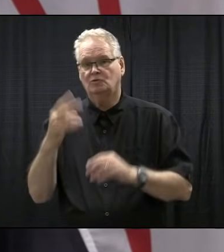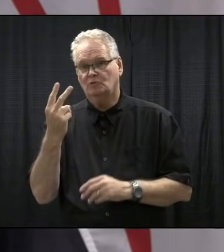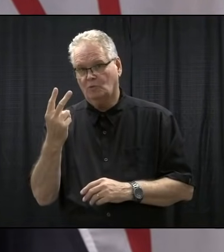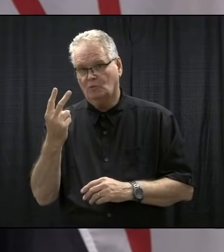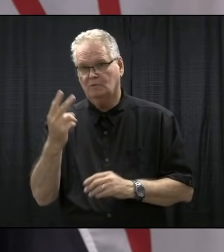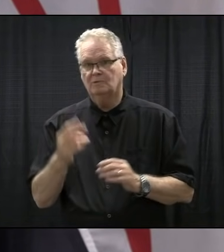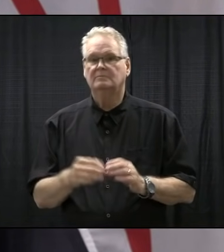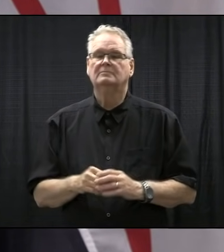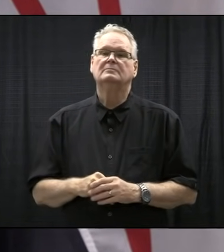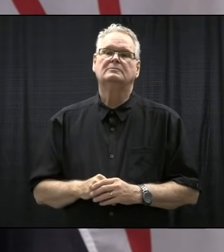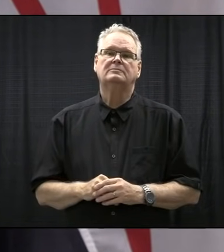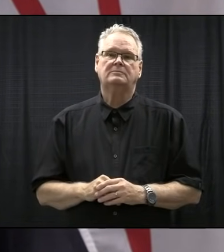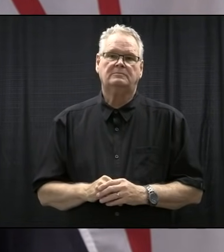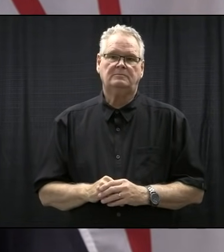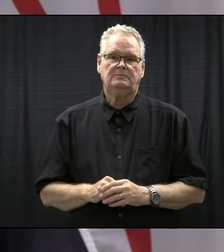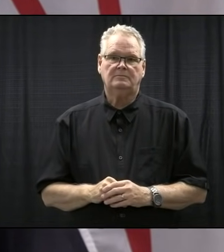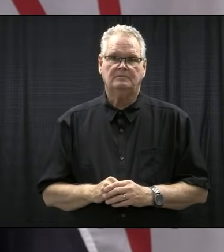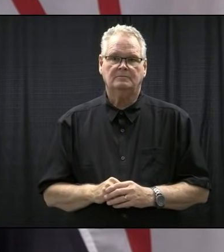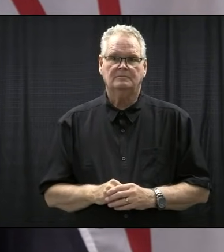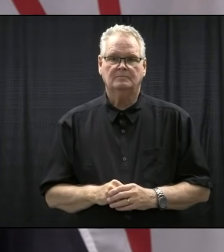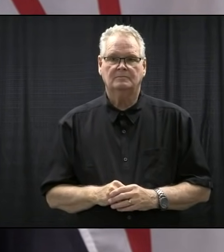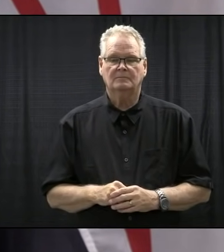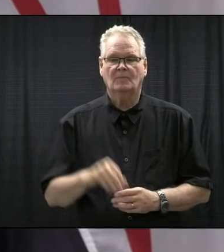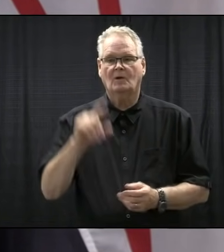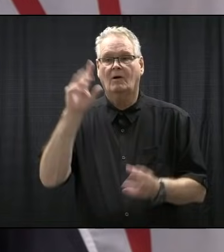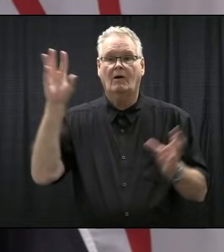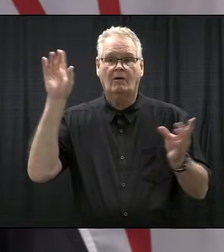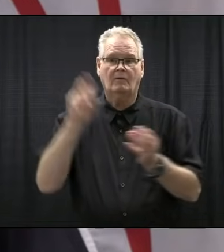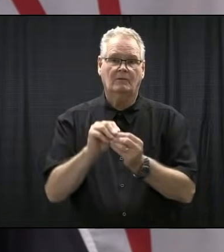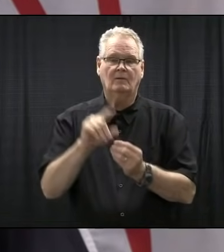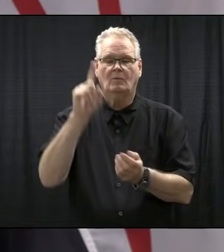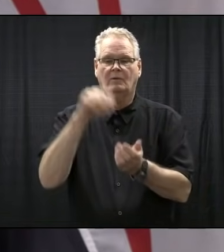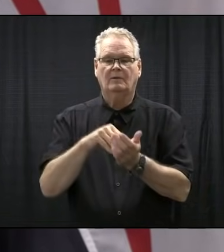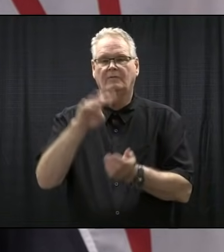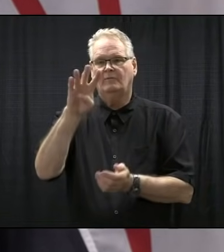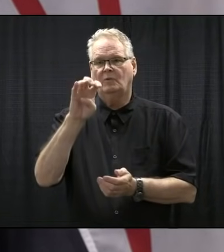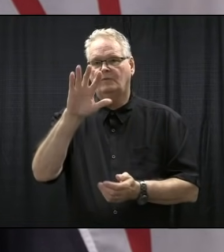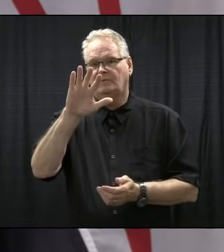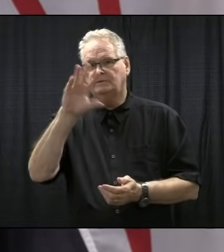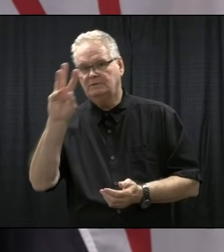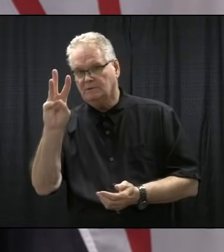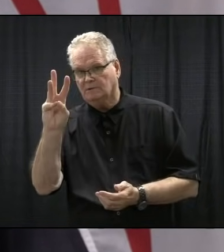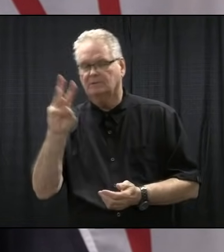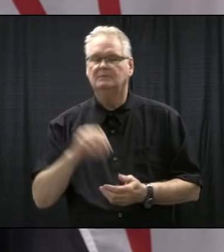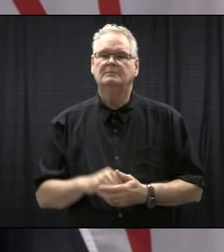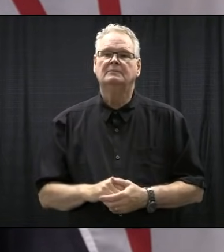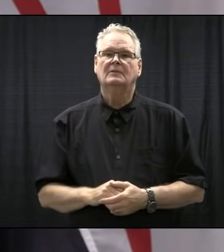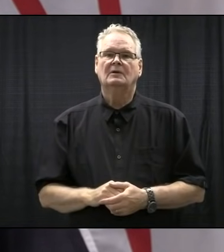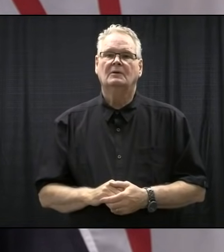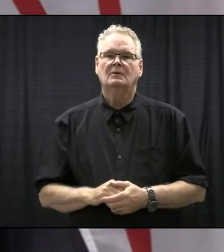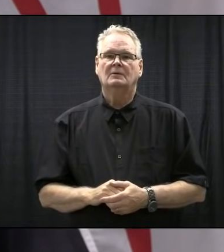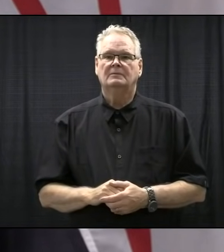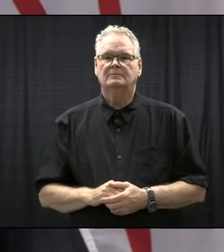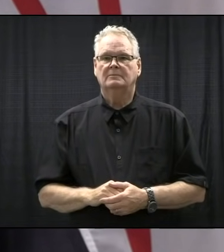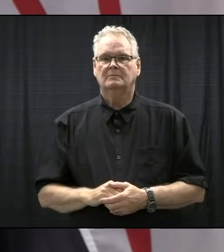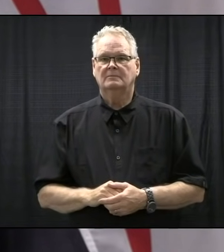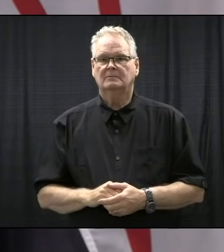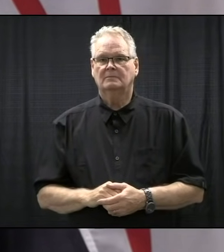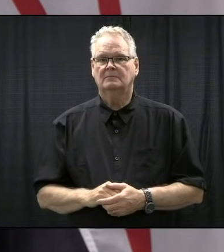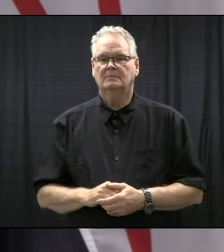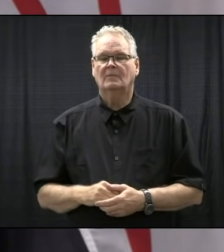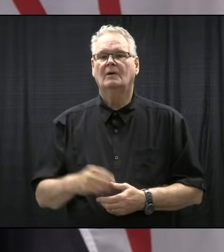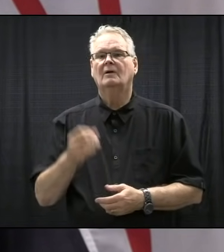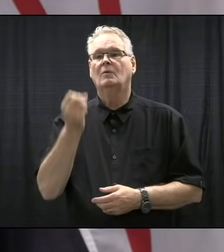1,456. There have been 3 recoveries in Eastern Health, leaving 12 active cases in the province. No one is in hospital as a result